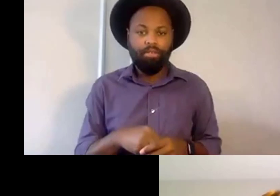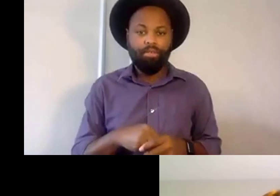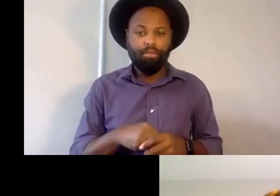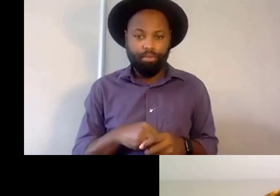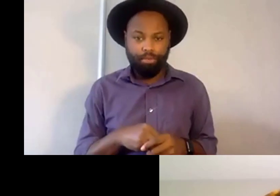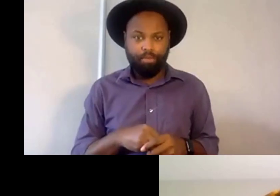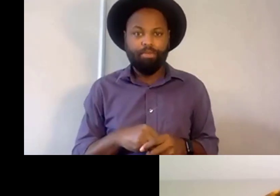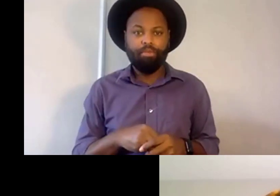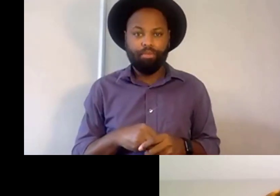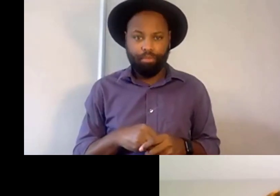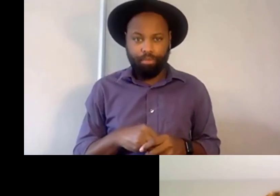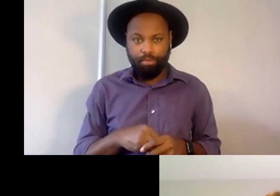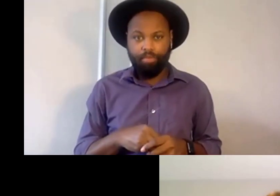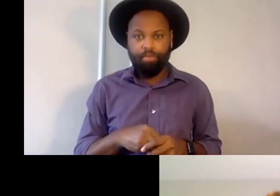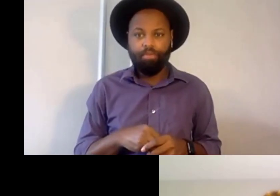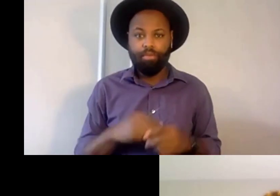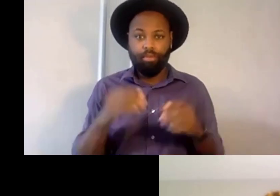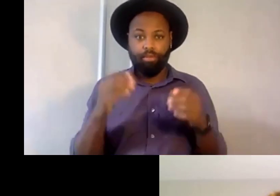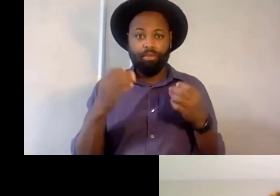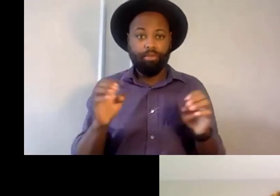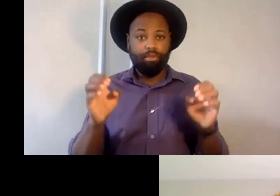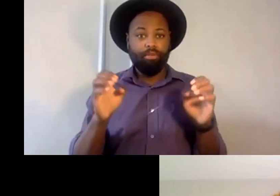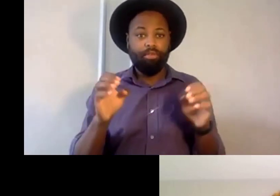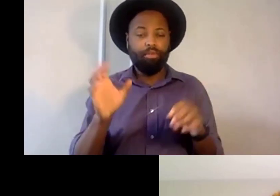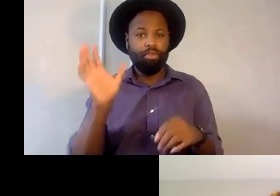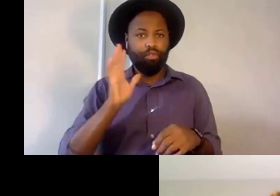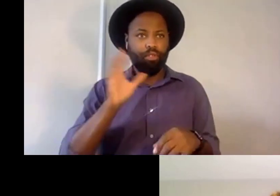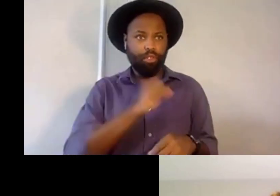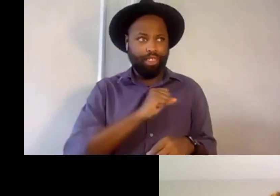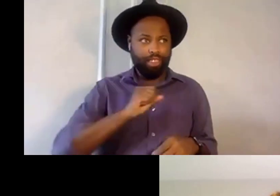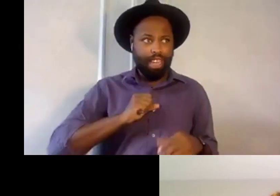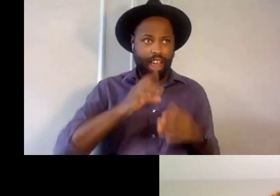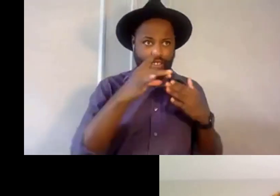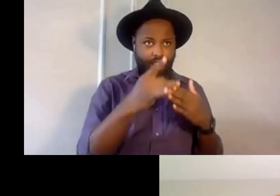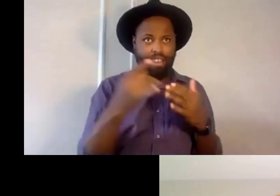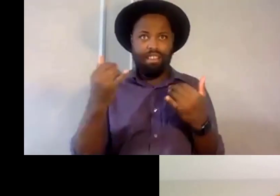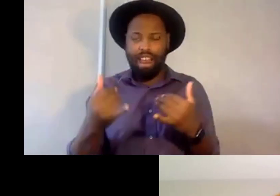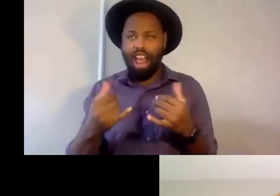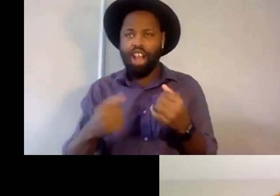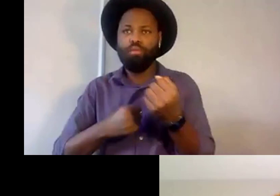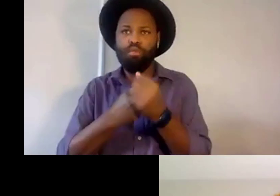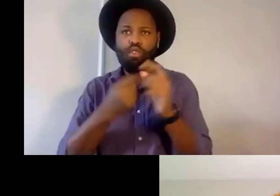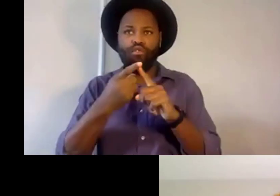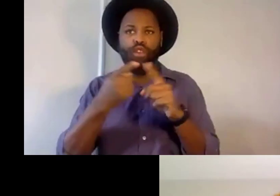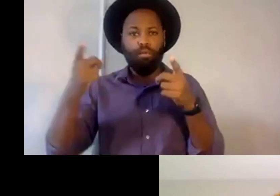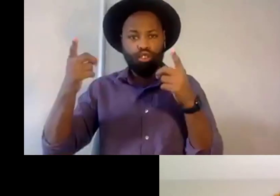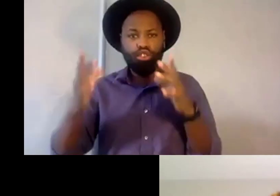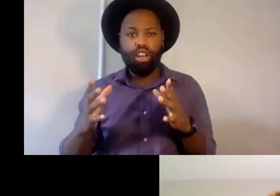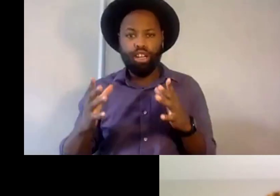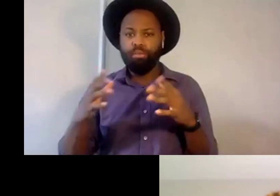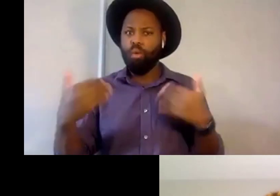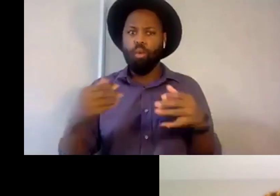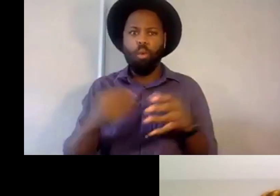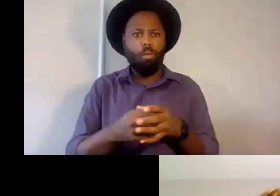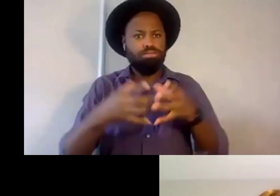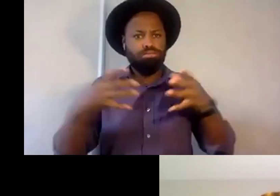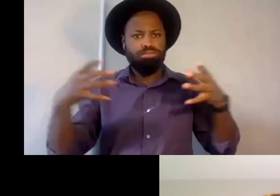of staff-led at first. Now we have the support of our director, but they've just exploded. We